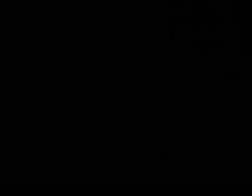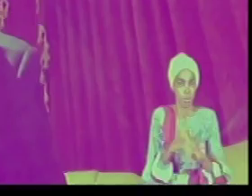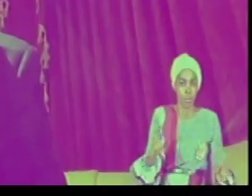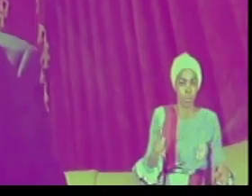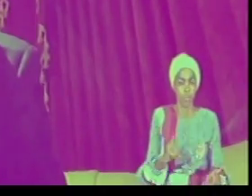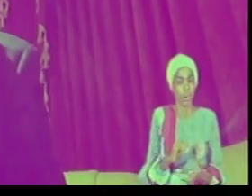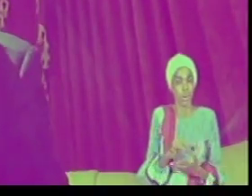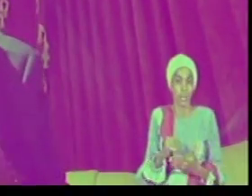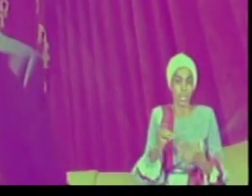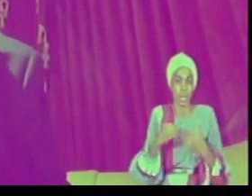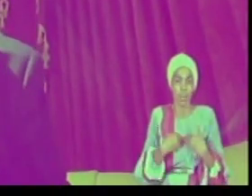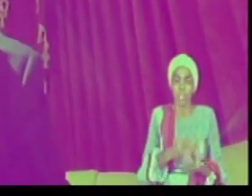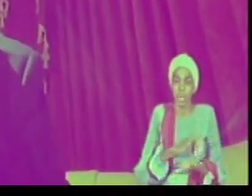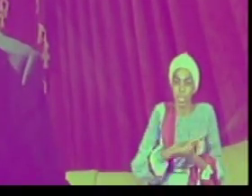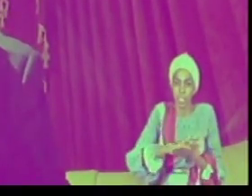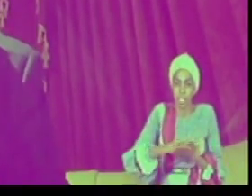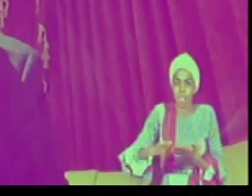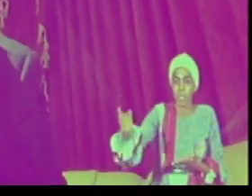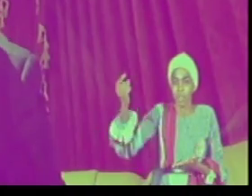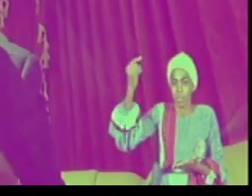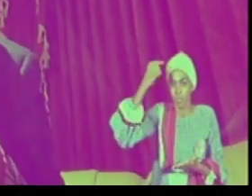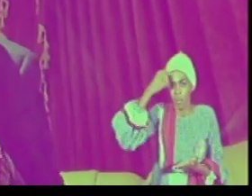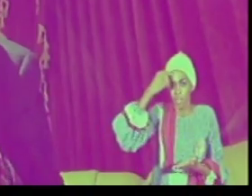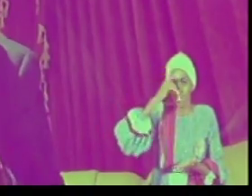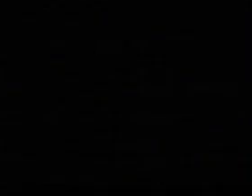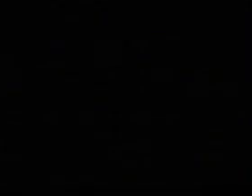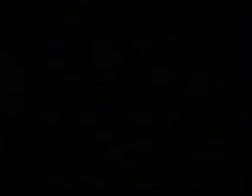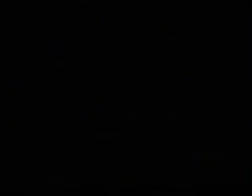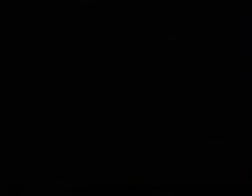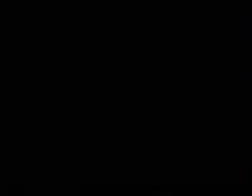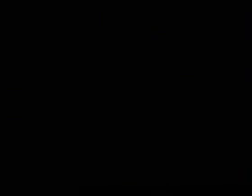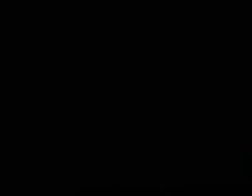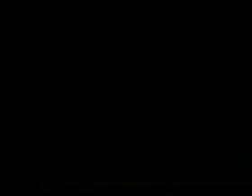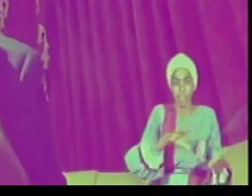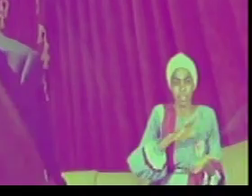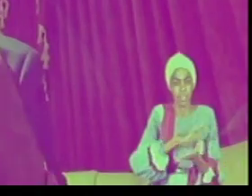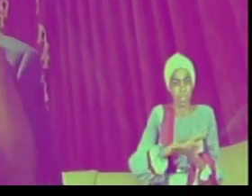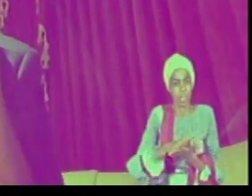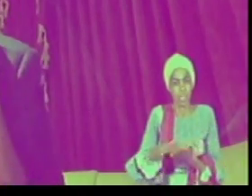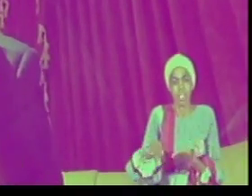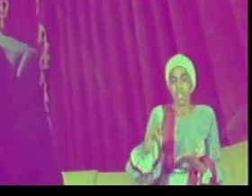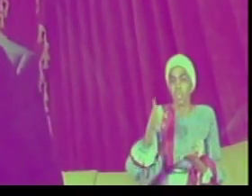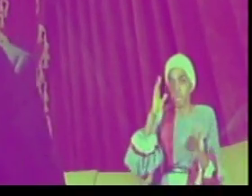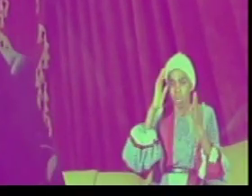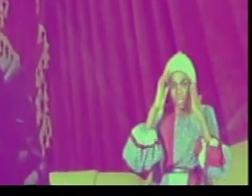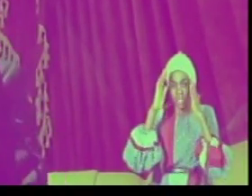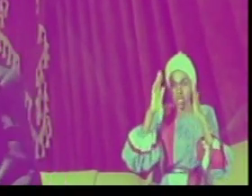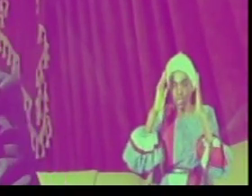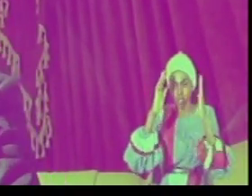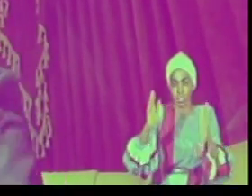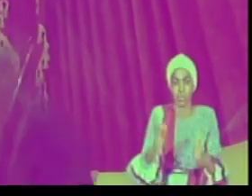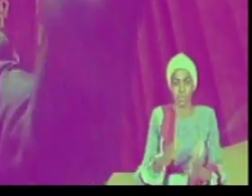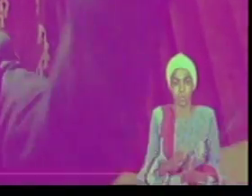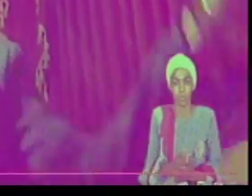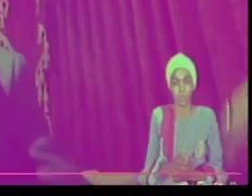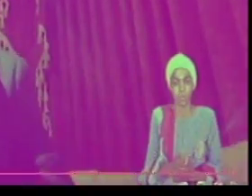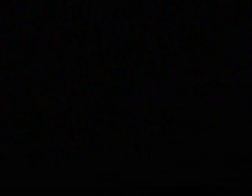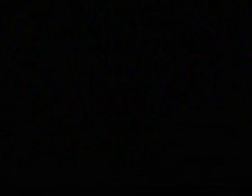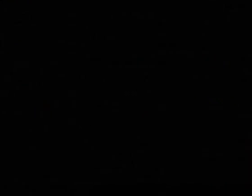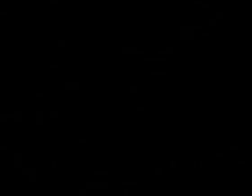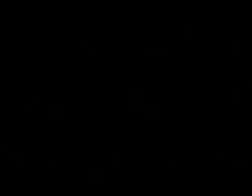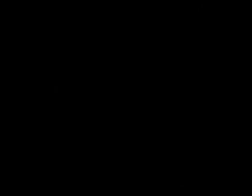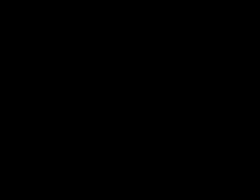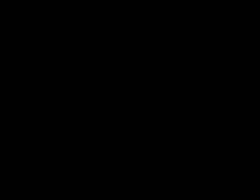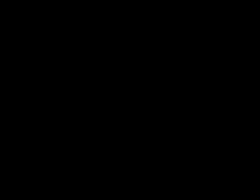integrity in his heart that was so impressed, that God was so impressed that he then gave him